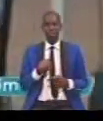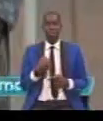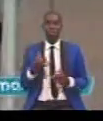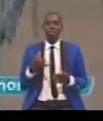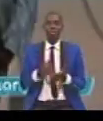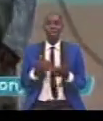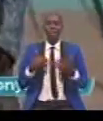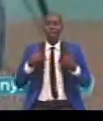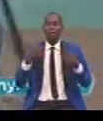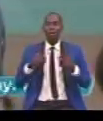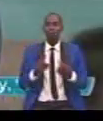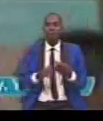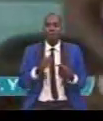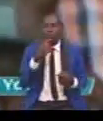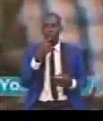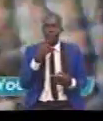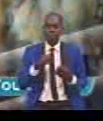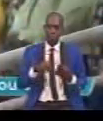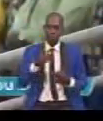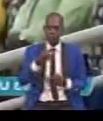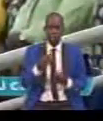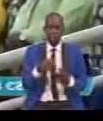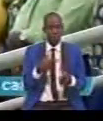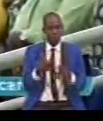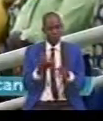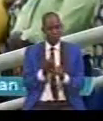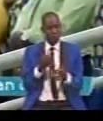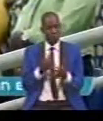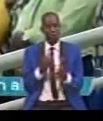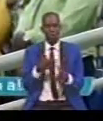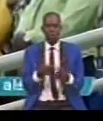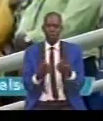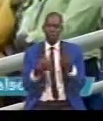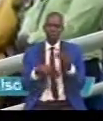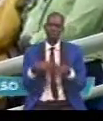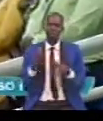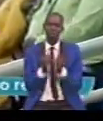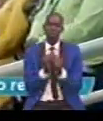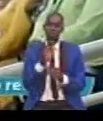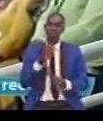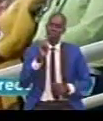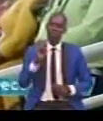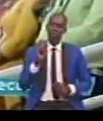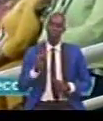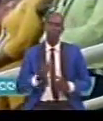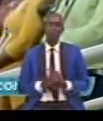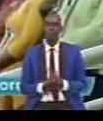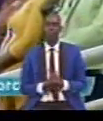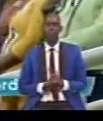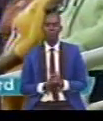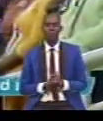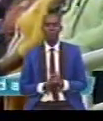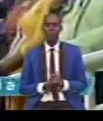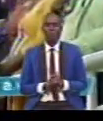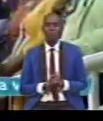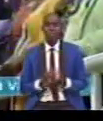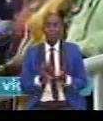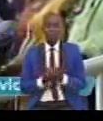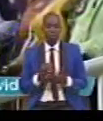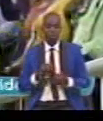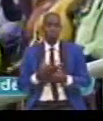Then come out and share the testimony. that swelling has